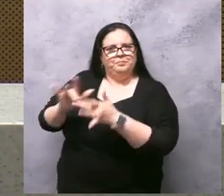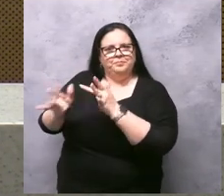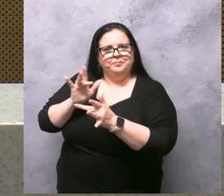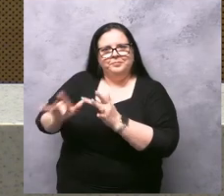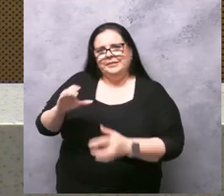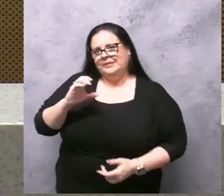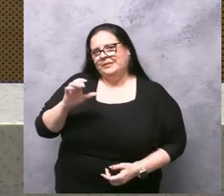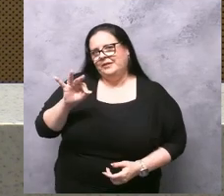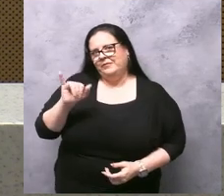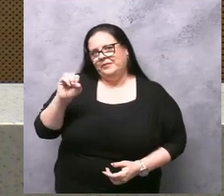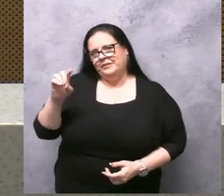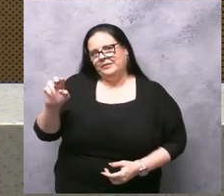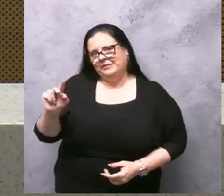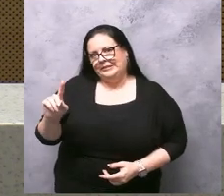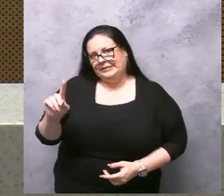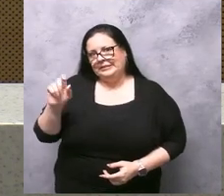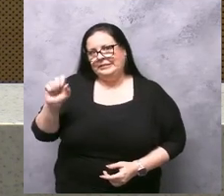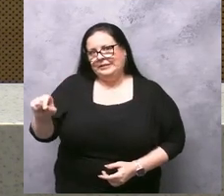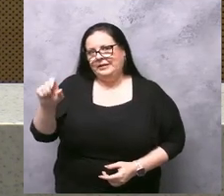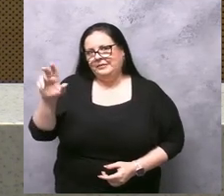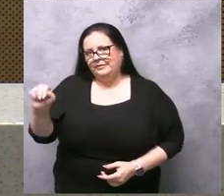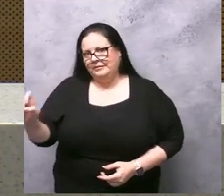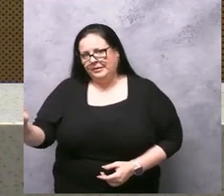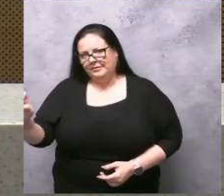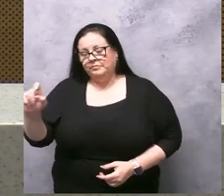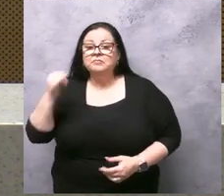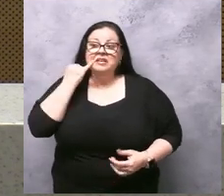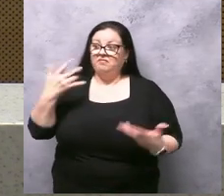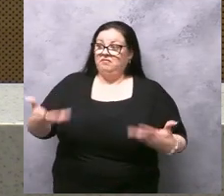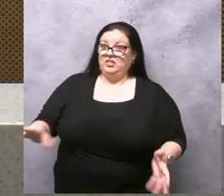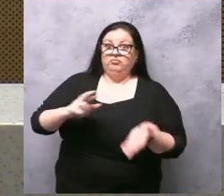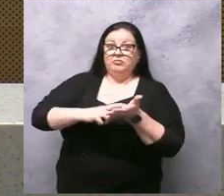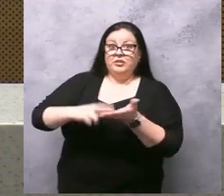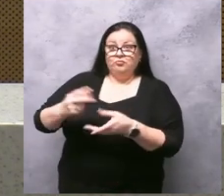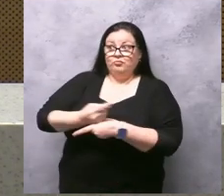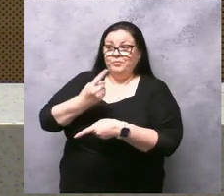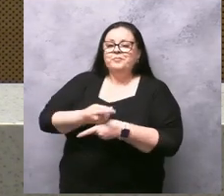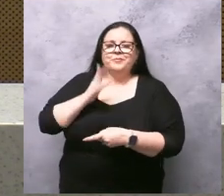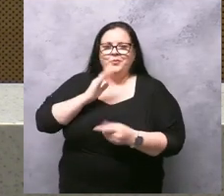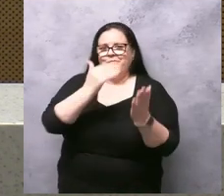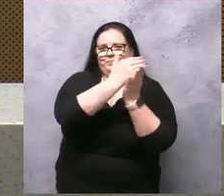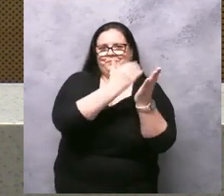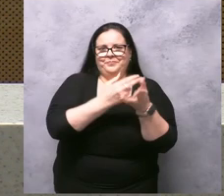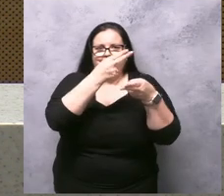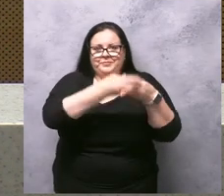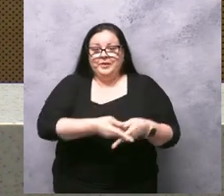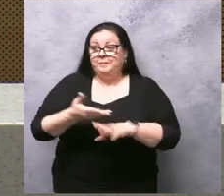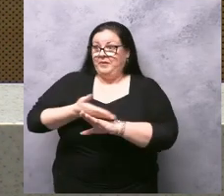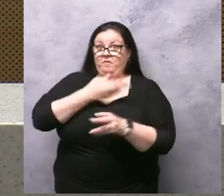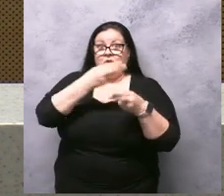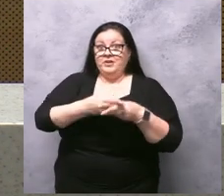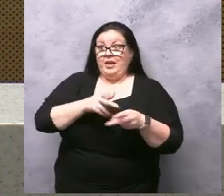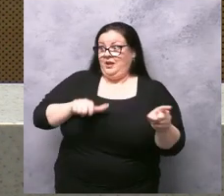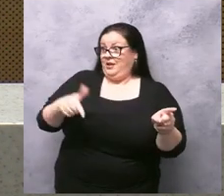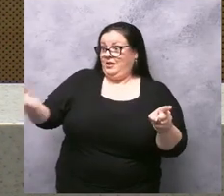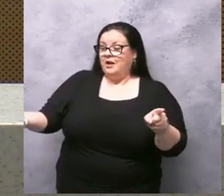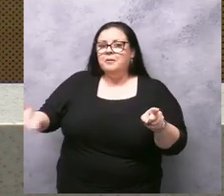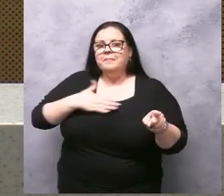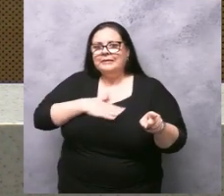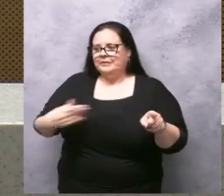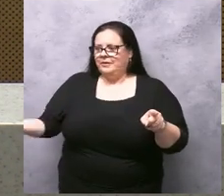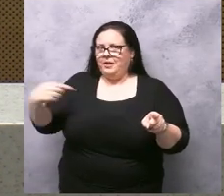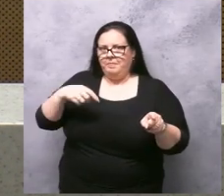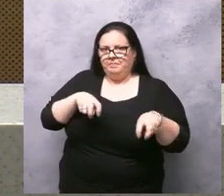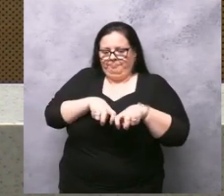at cfisd.net. Patrons who have registered to speak tonight will see their names listed on the screen. Before your name is called, please move forward and sit in the reserved seats